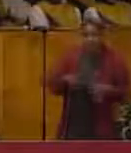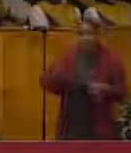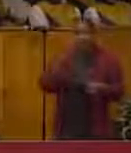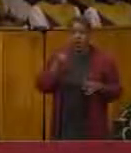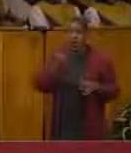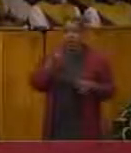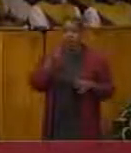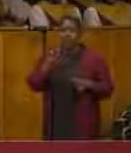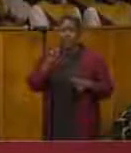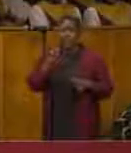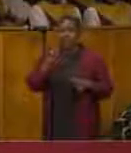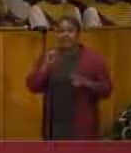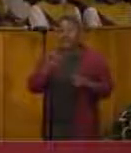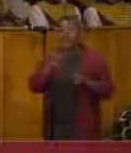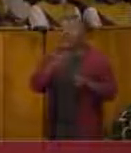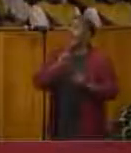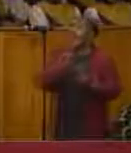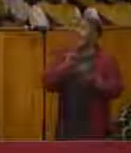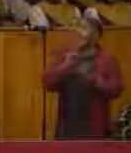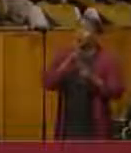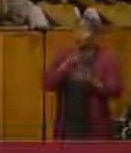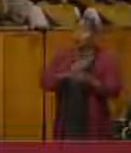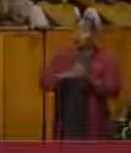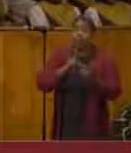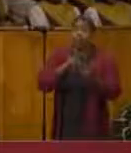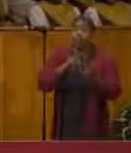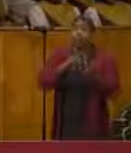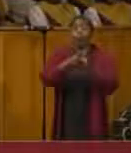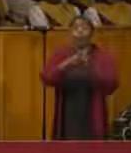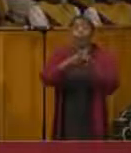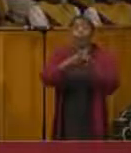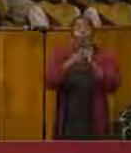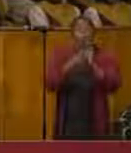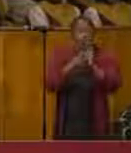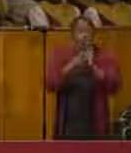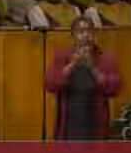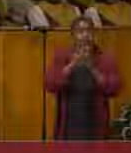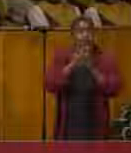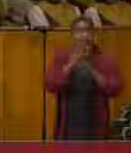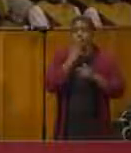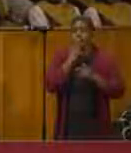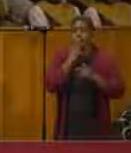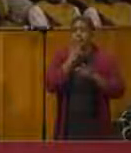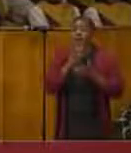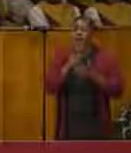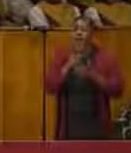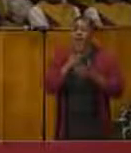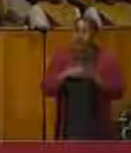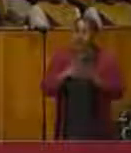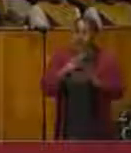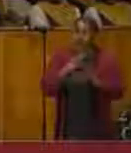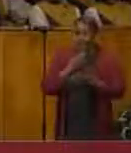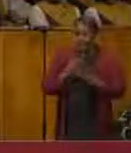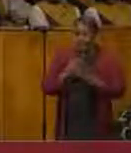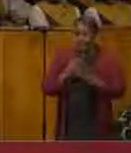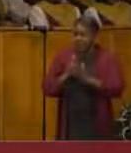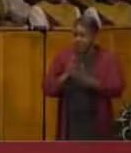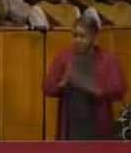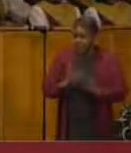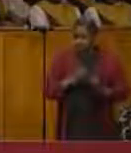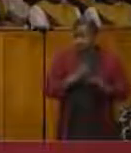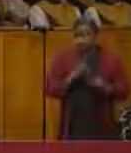saints. Giving to the Lord requires that I get my finances in order.